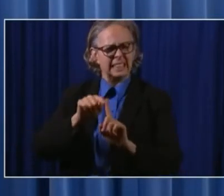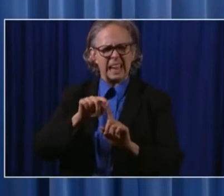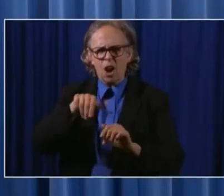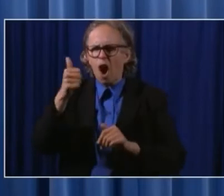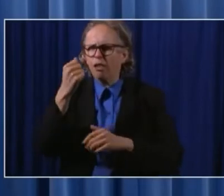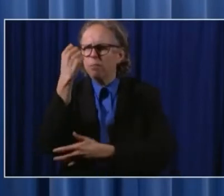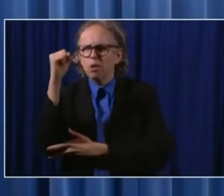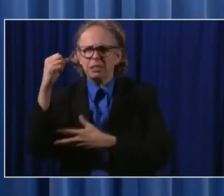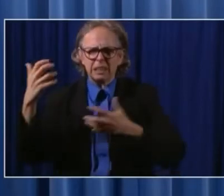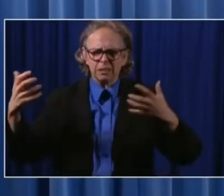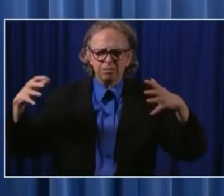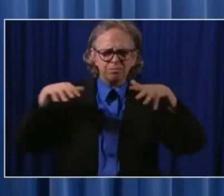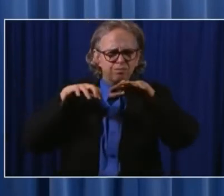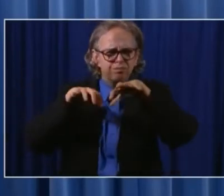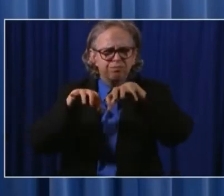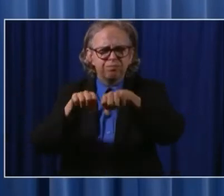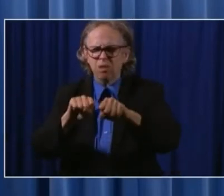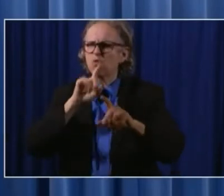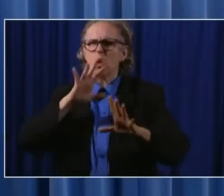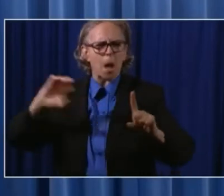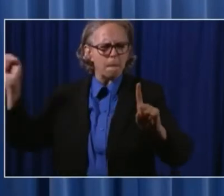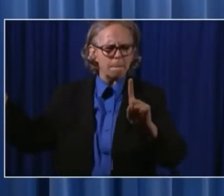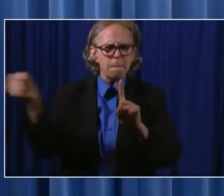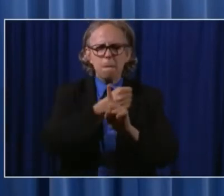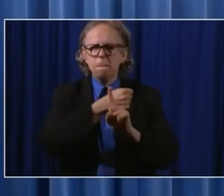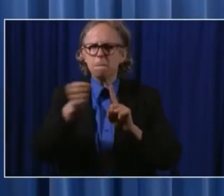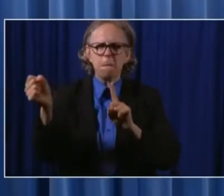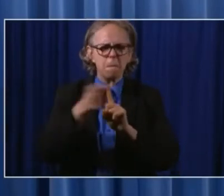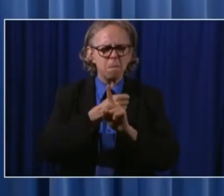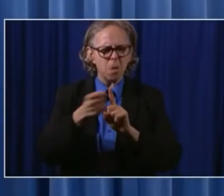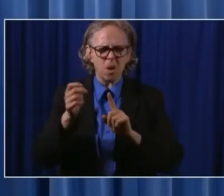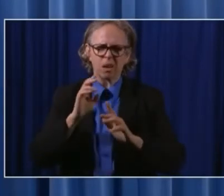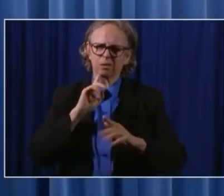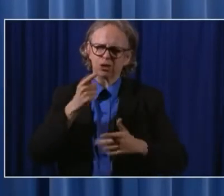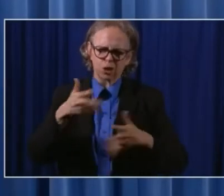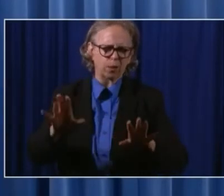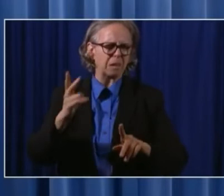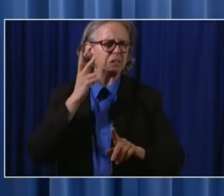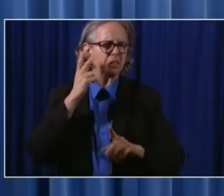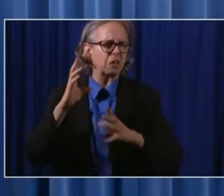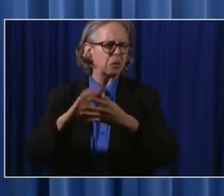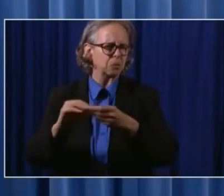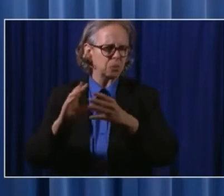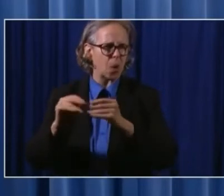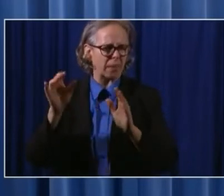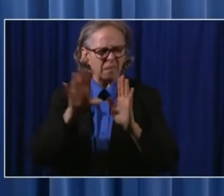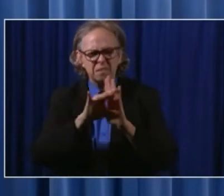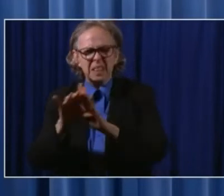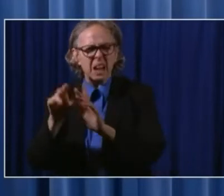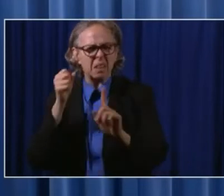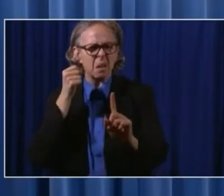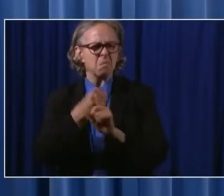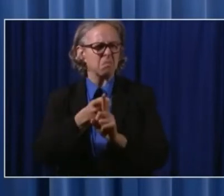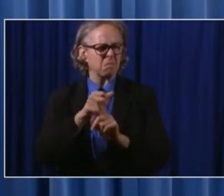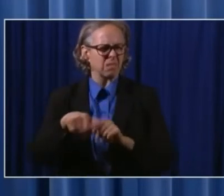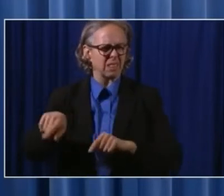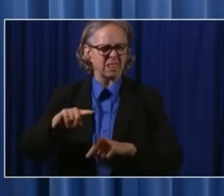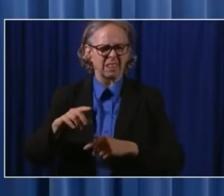marched. And I'm sure many of you saw that film replayed in the last few days.